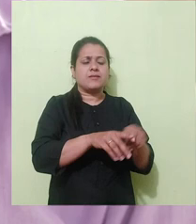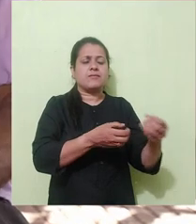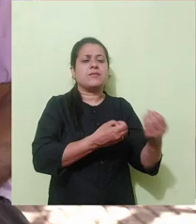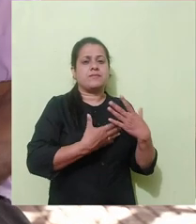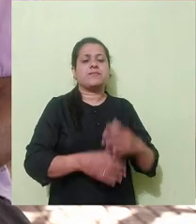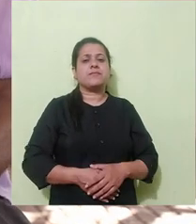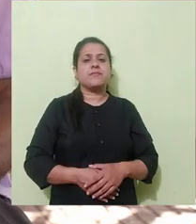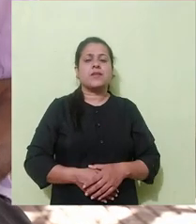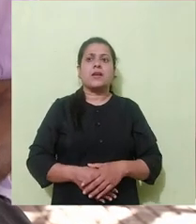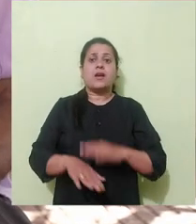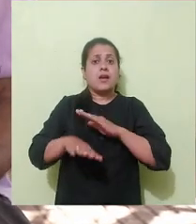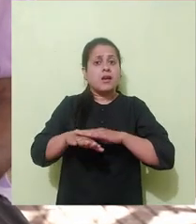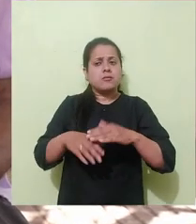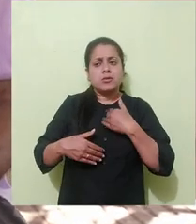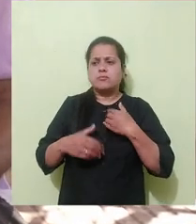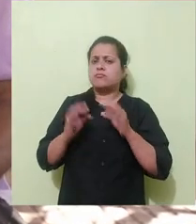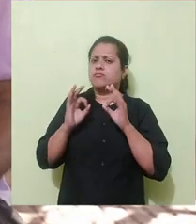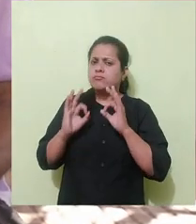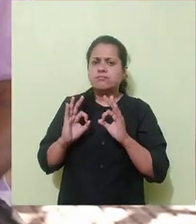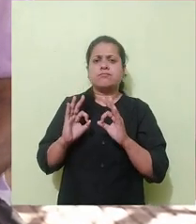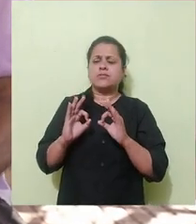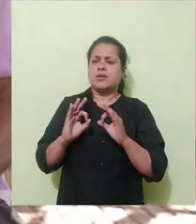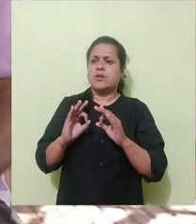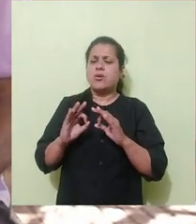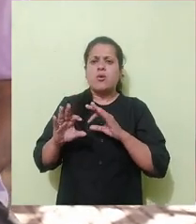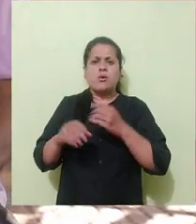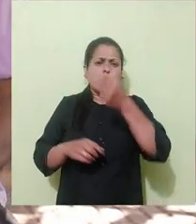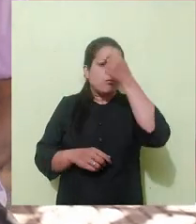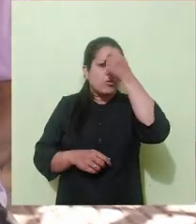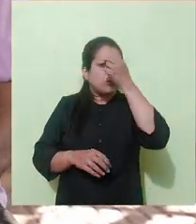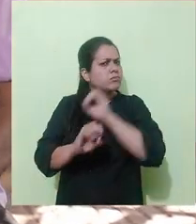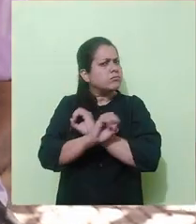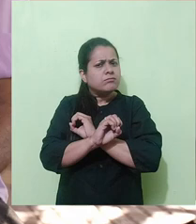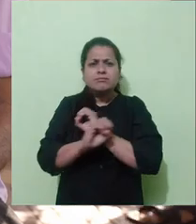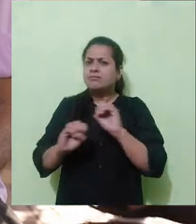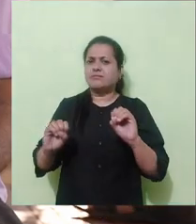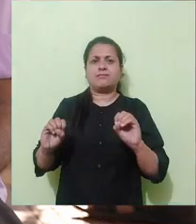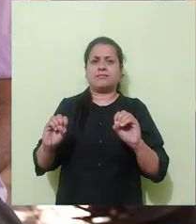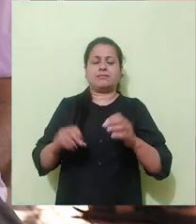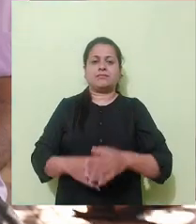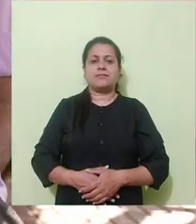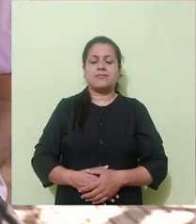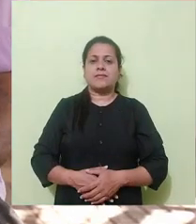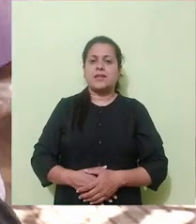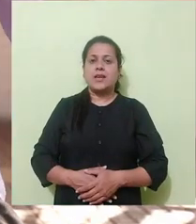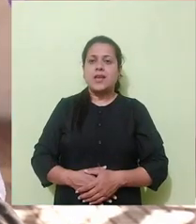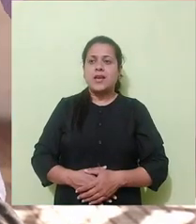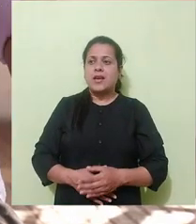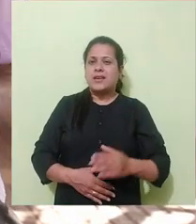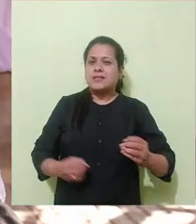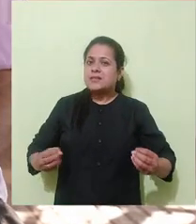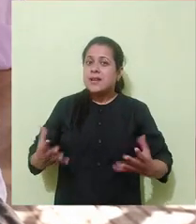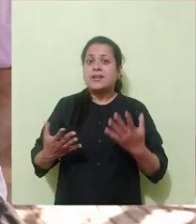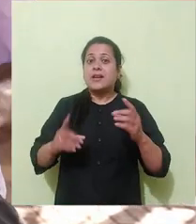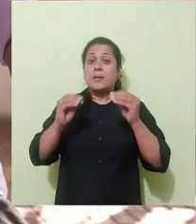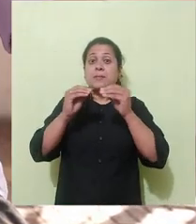vote? Experience was really nice. Means everything, I had no problem at all. Means right from